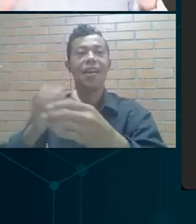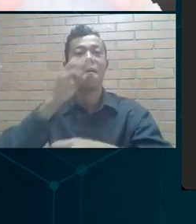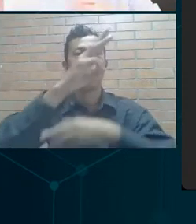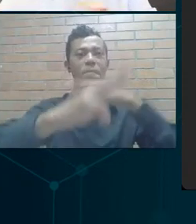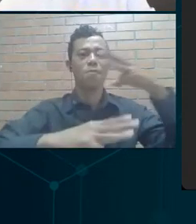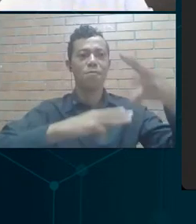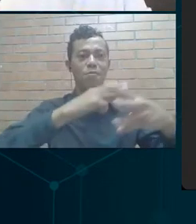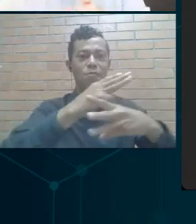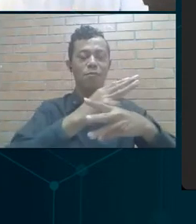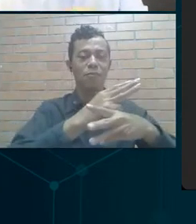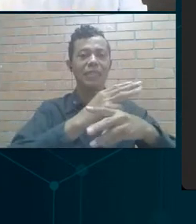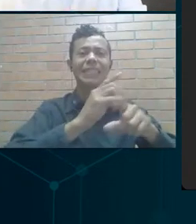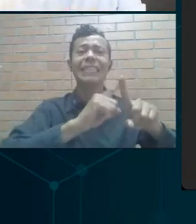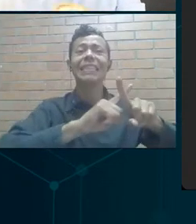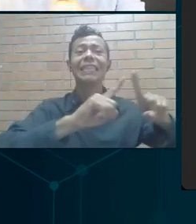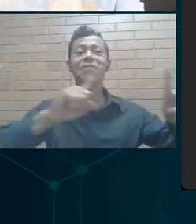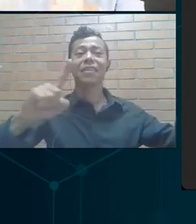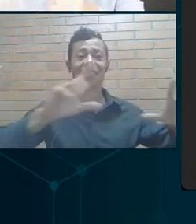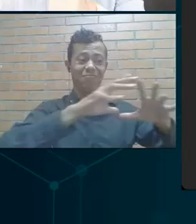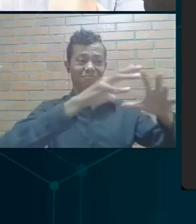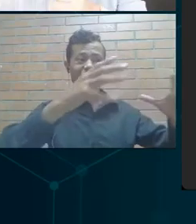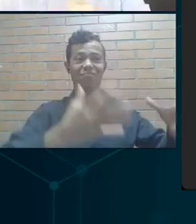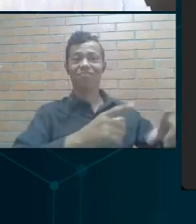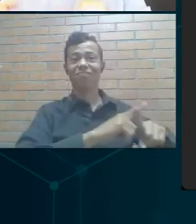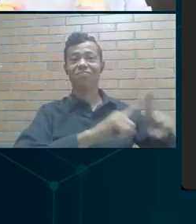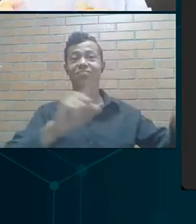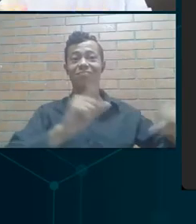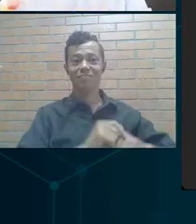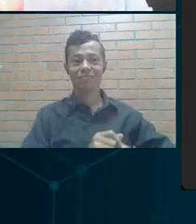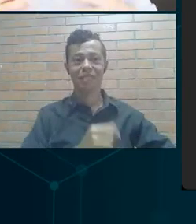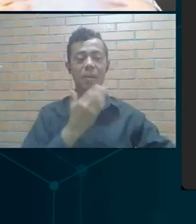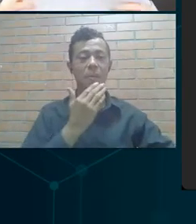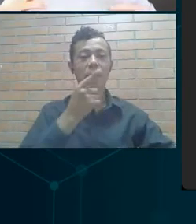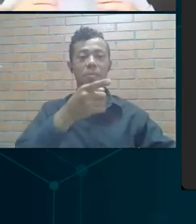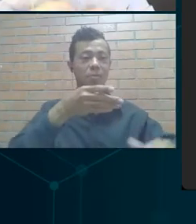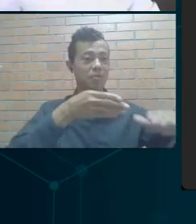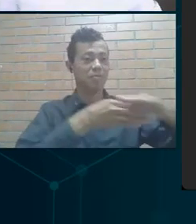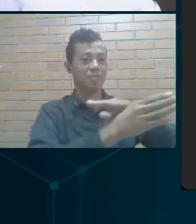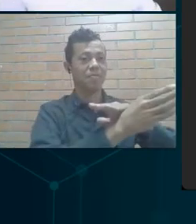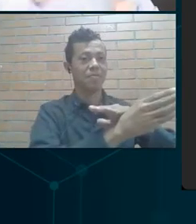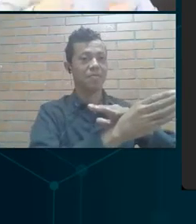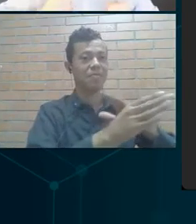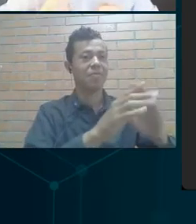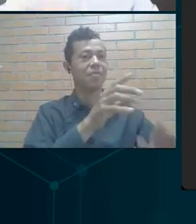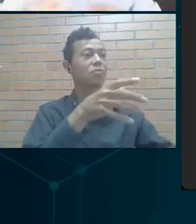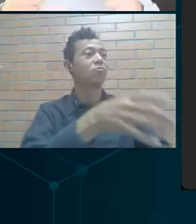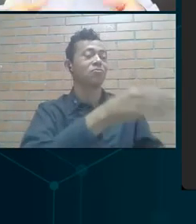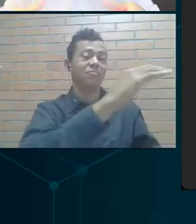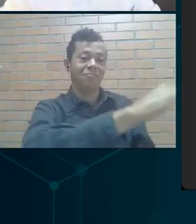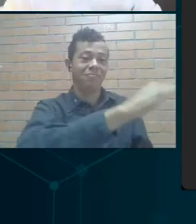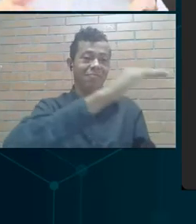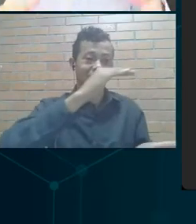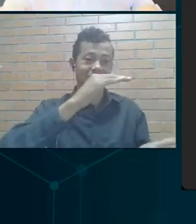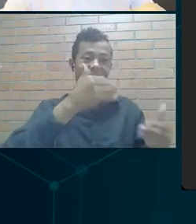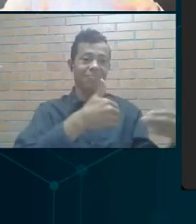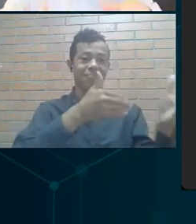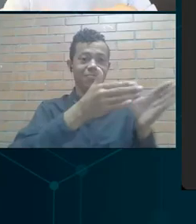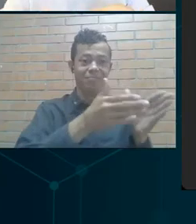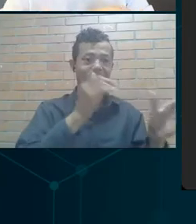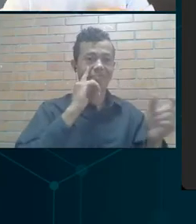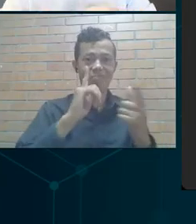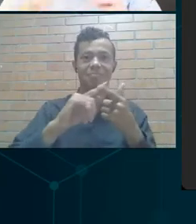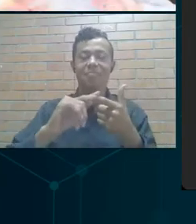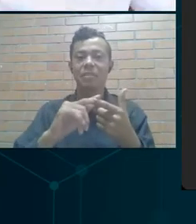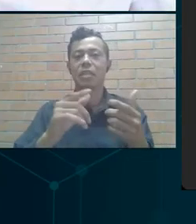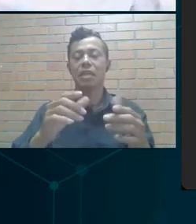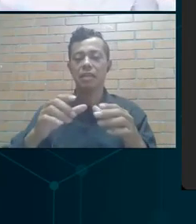store and looking through the shelves and being able to pick up, one of these boxes, and you came home and you took out your CD and you put it in and you loaded